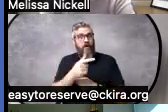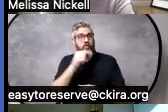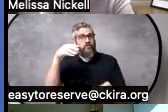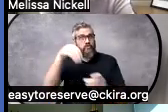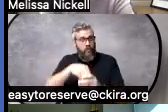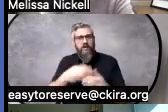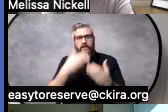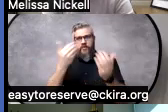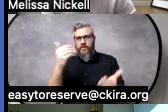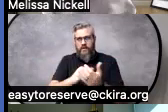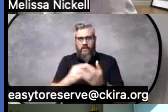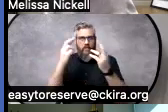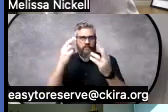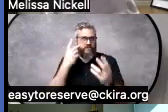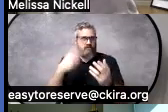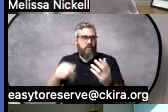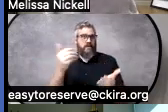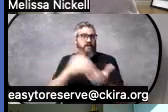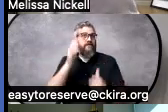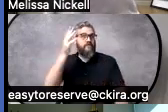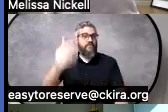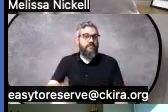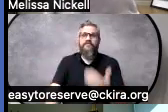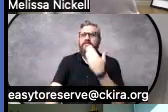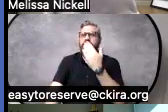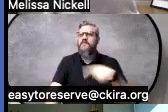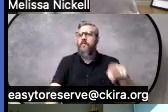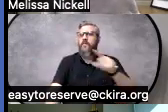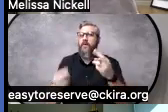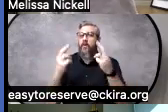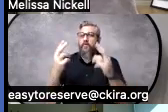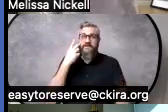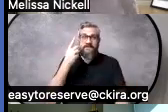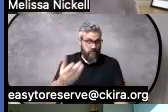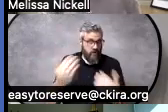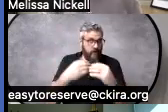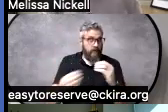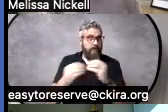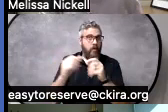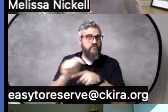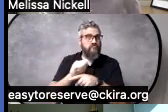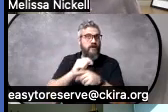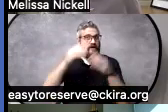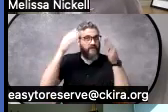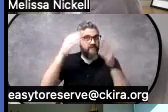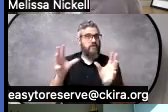with you again in the future. Thank you all, and I hope to see you at more training-focused